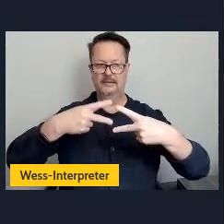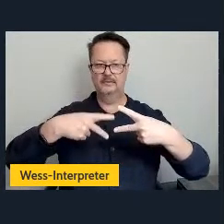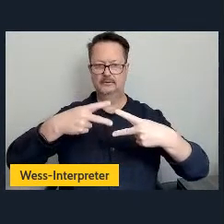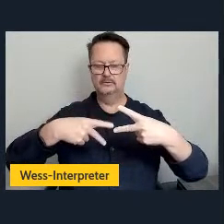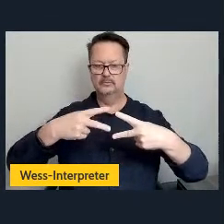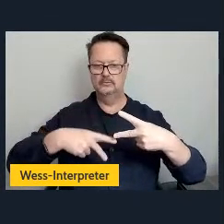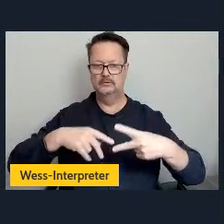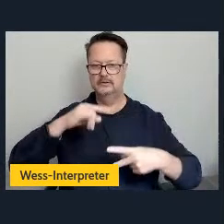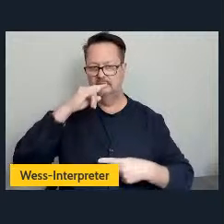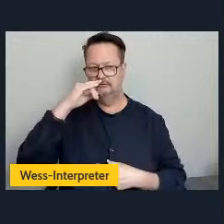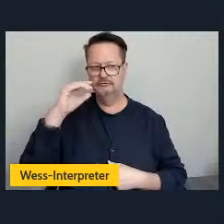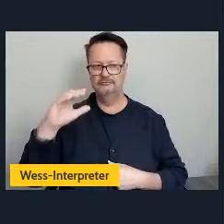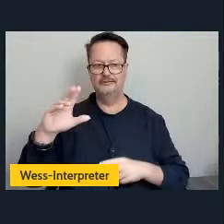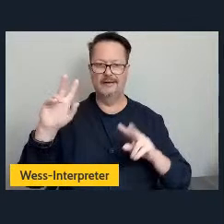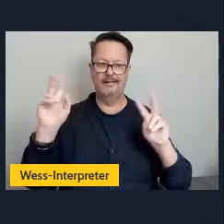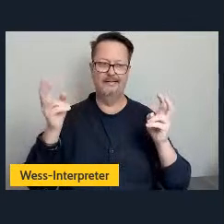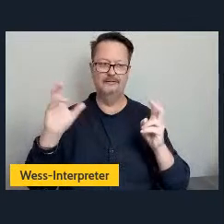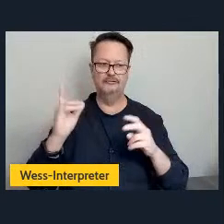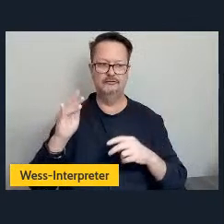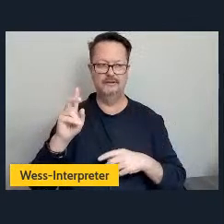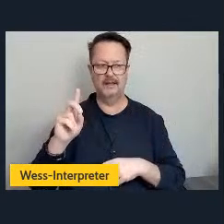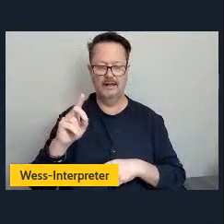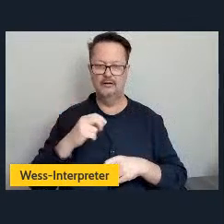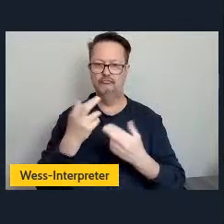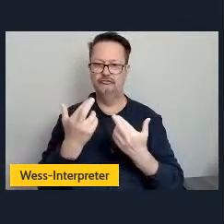child resources.